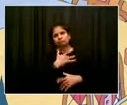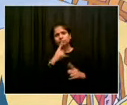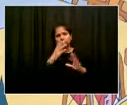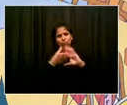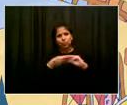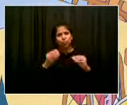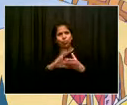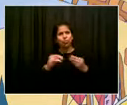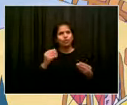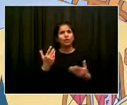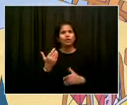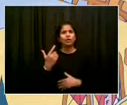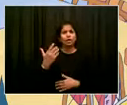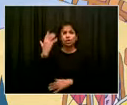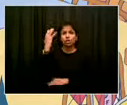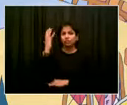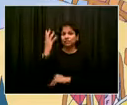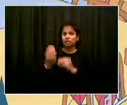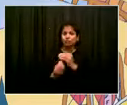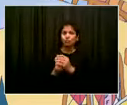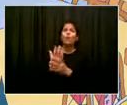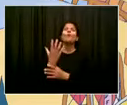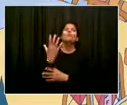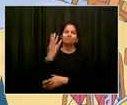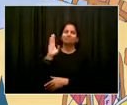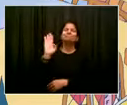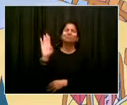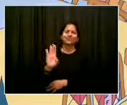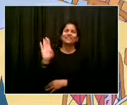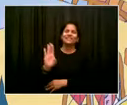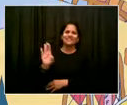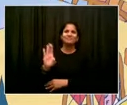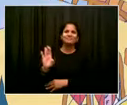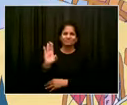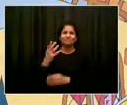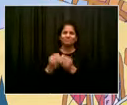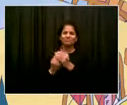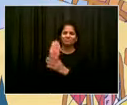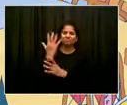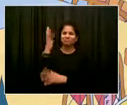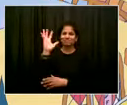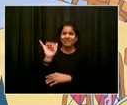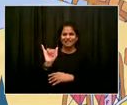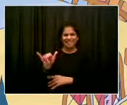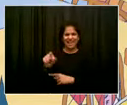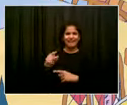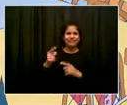Brownsville. I think it's going to become a model for this city and even beyond. Let's show you this video.